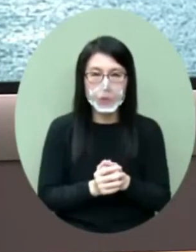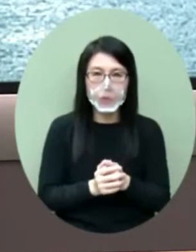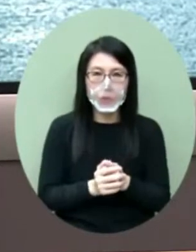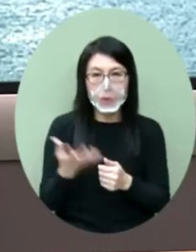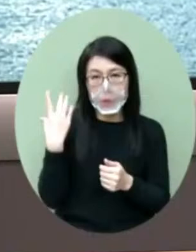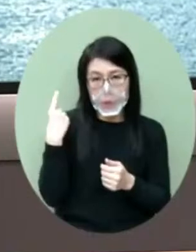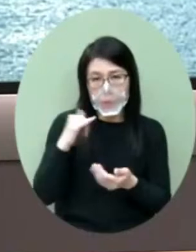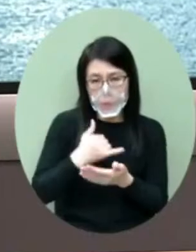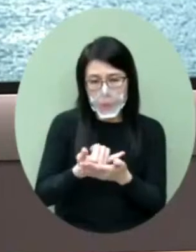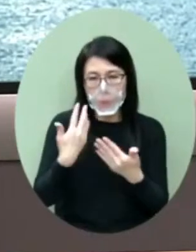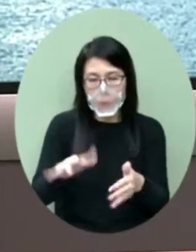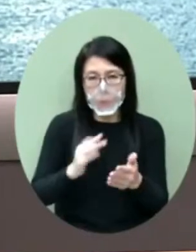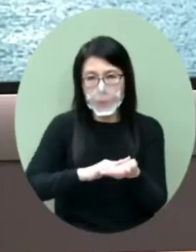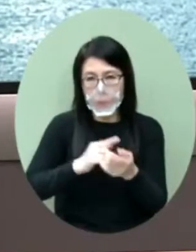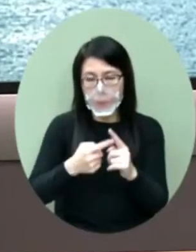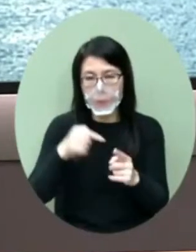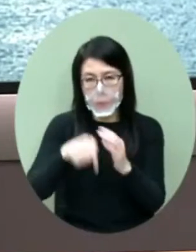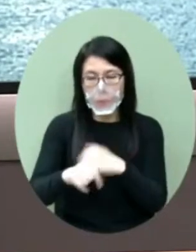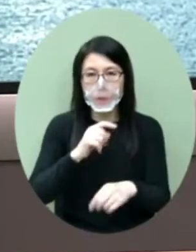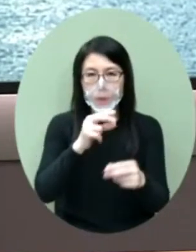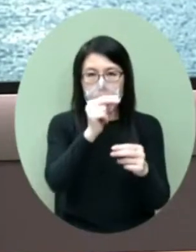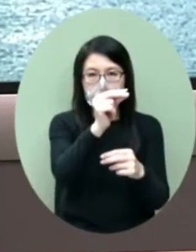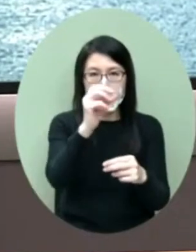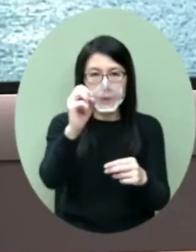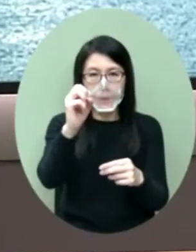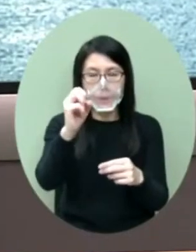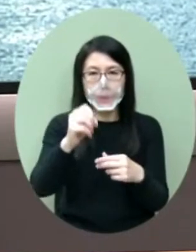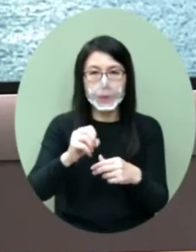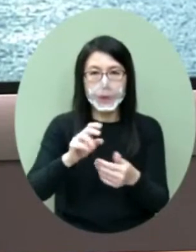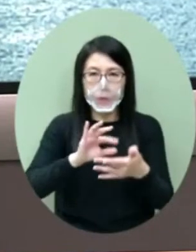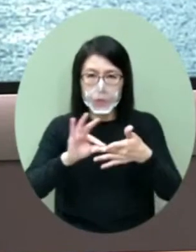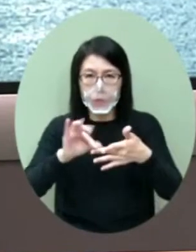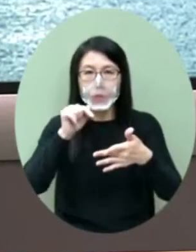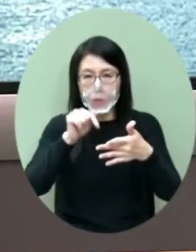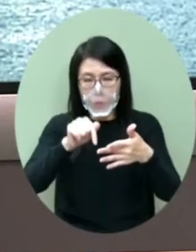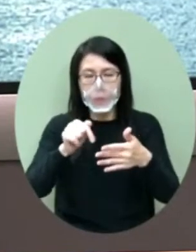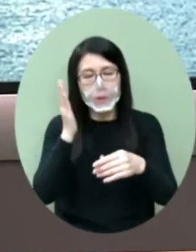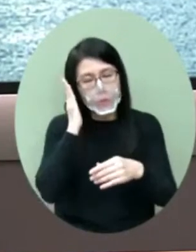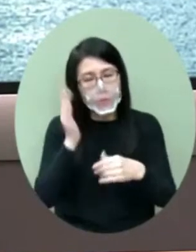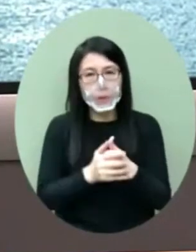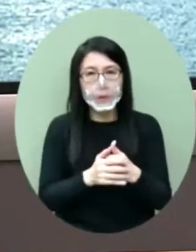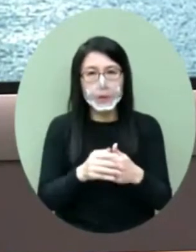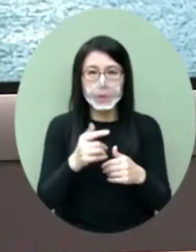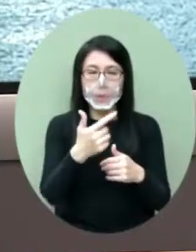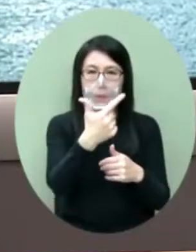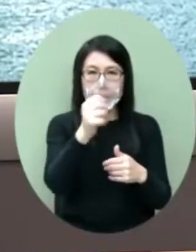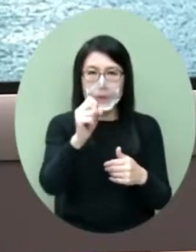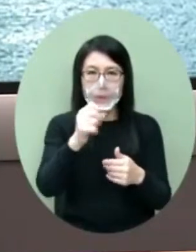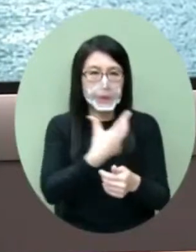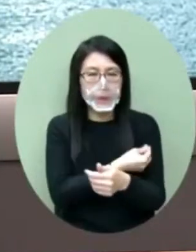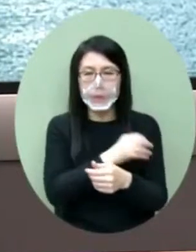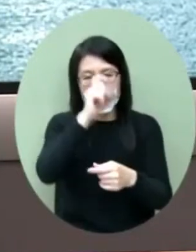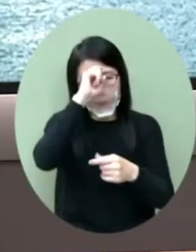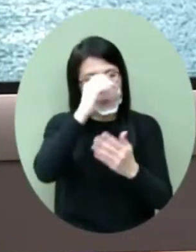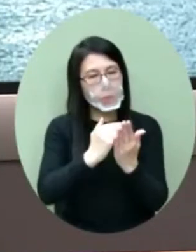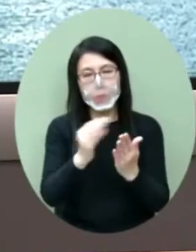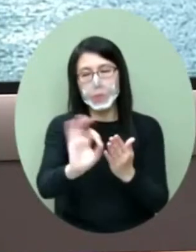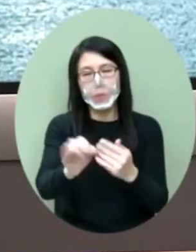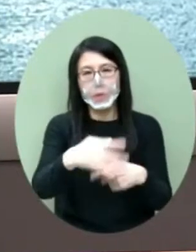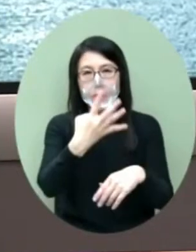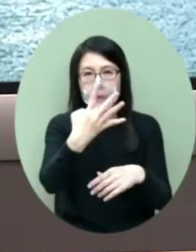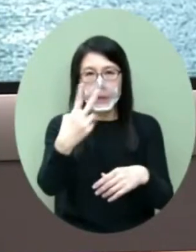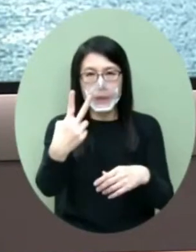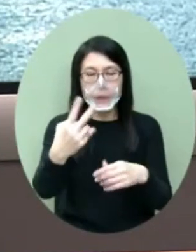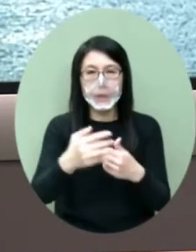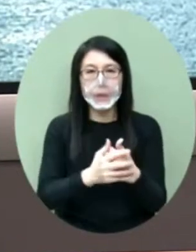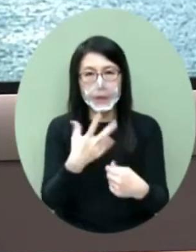100. Of the people who passed away yesterday, 70 of them are from elderly home, from residential